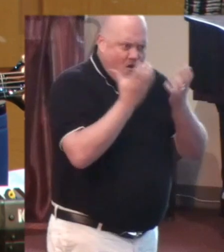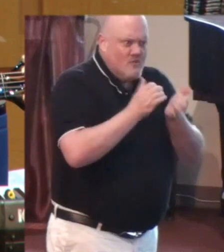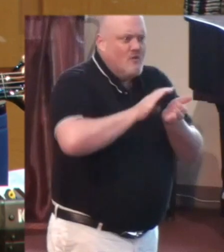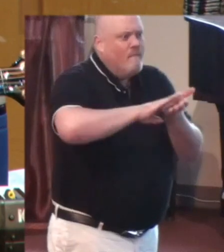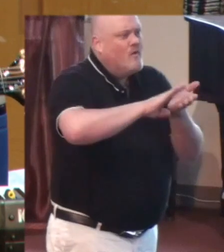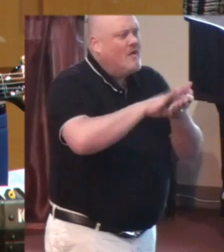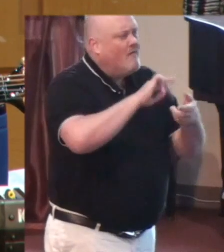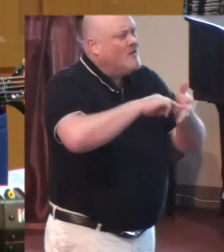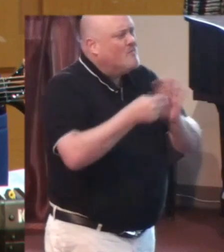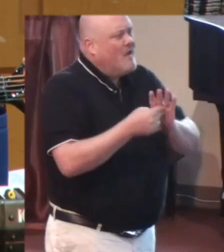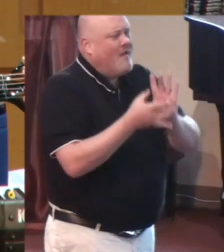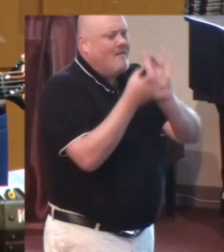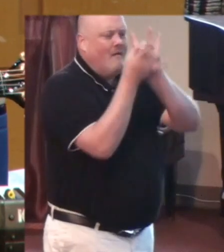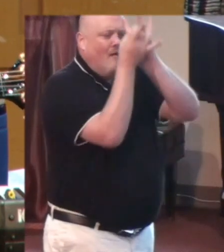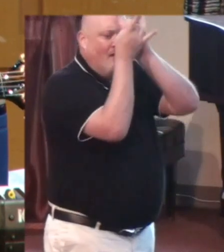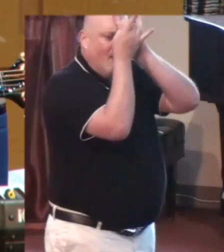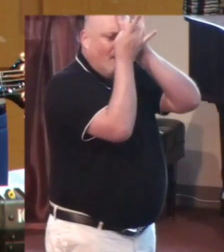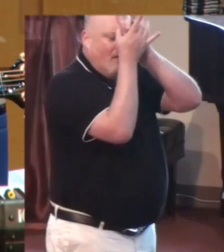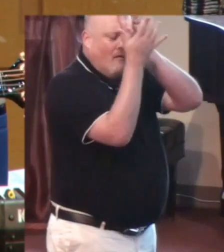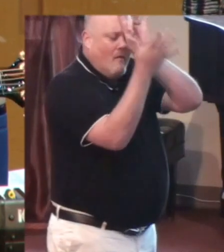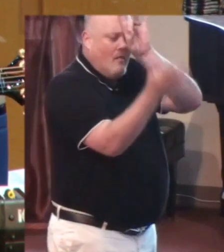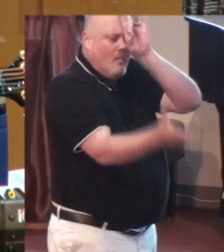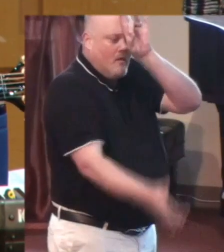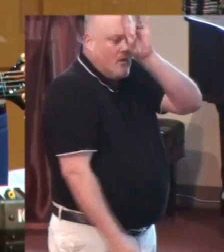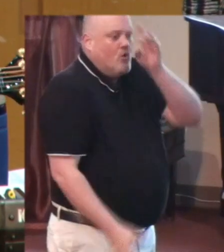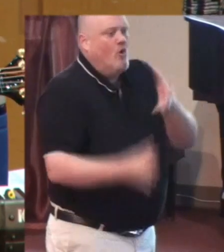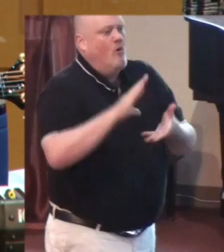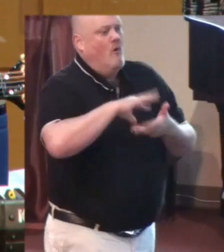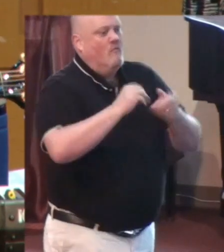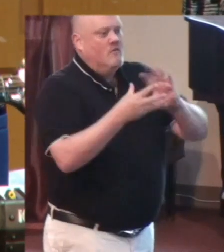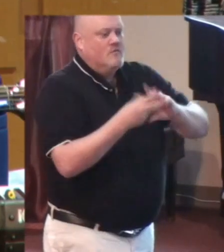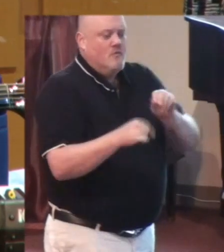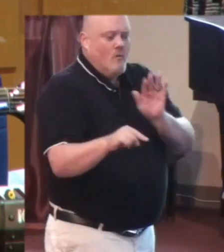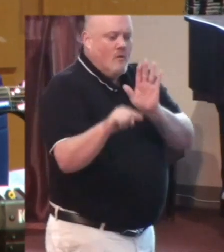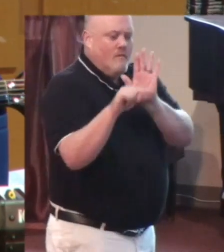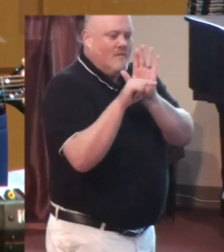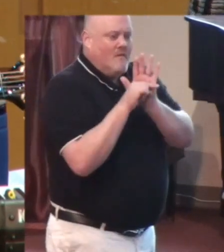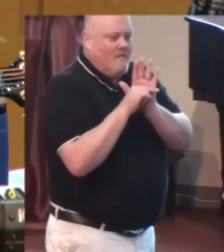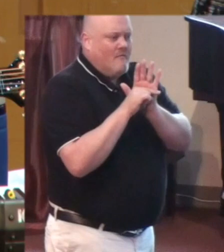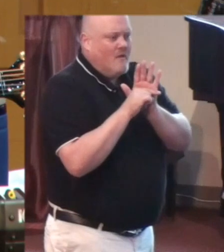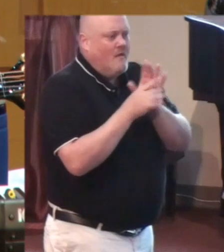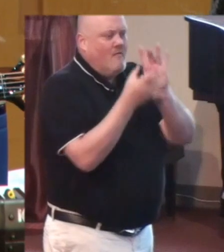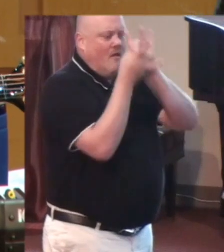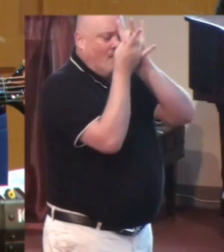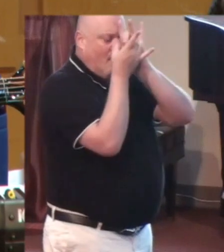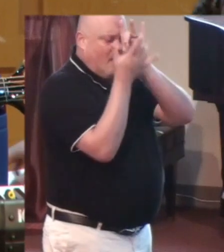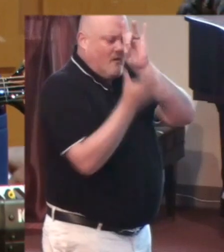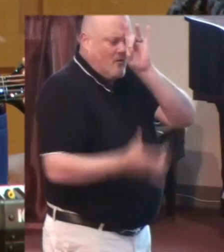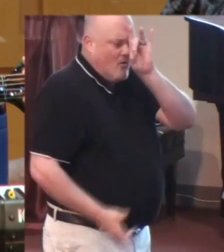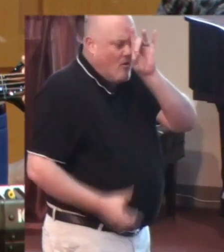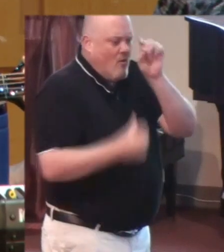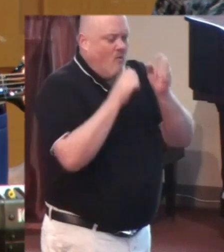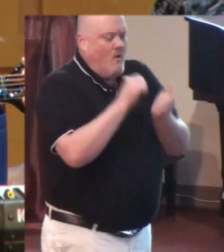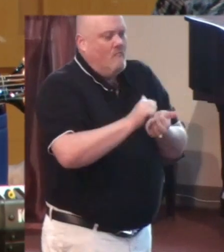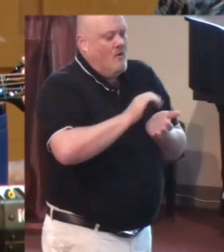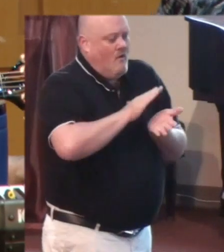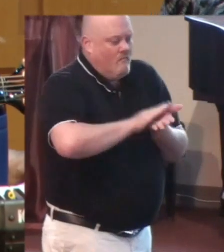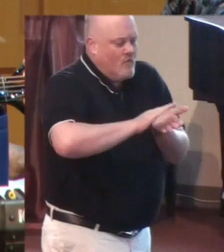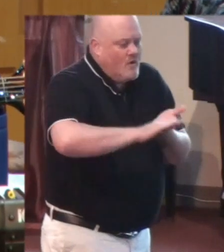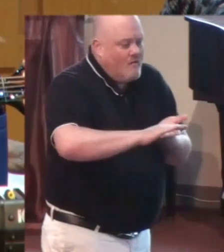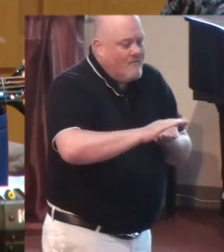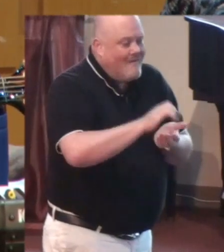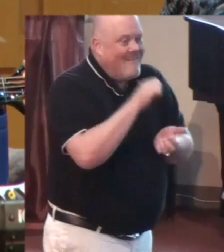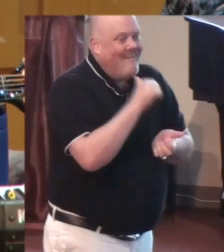go of our stories, letting go of unforgiveness towards others and